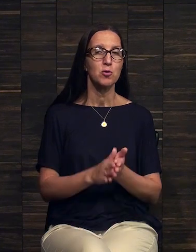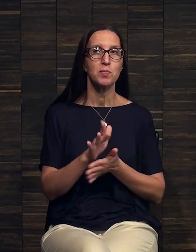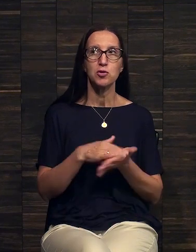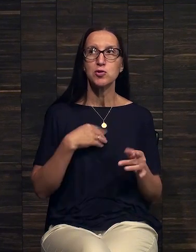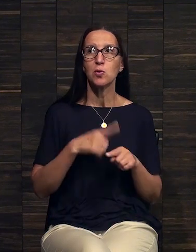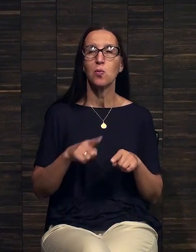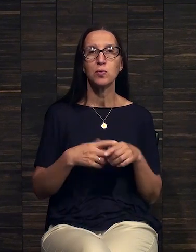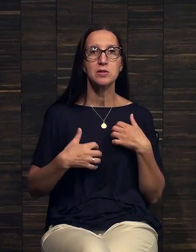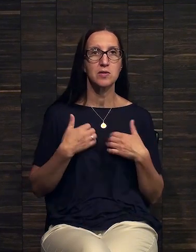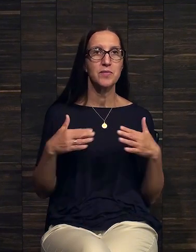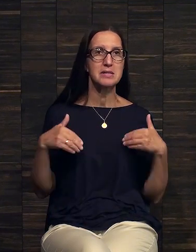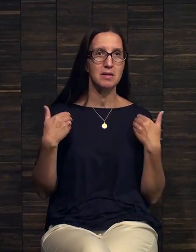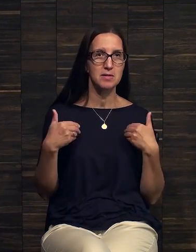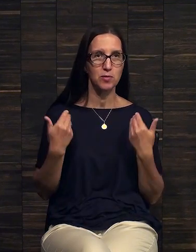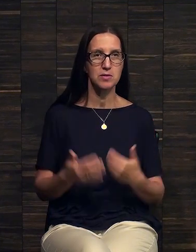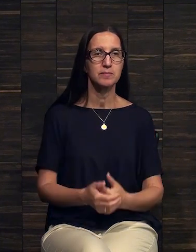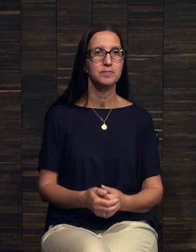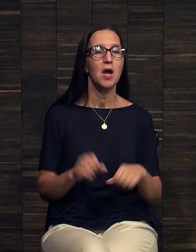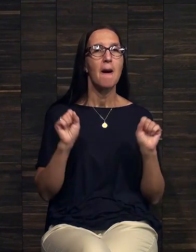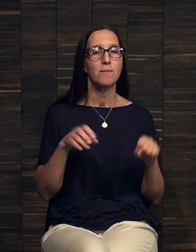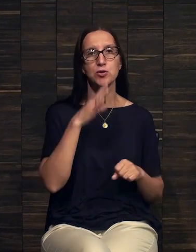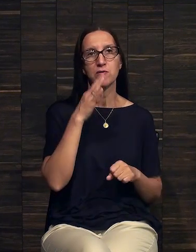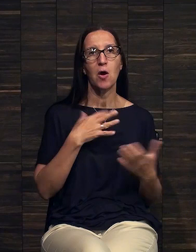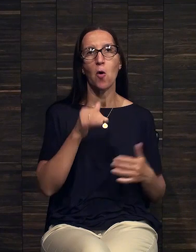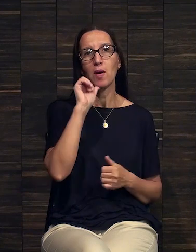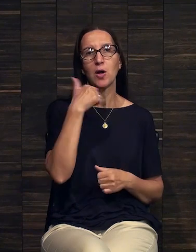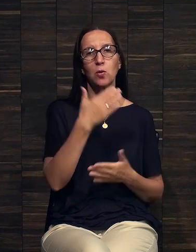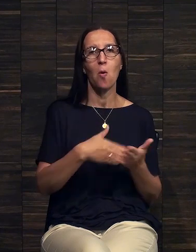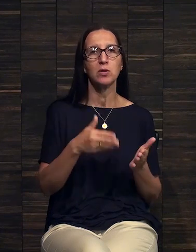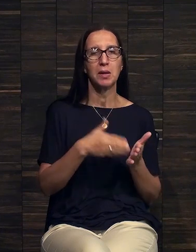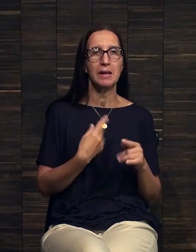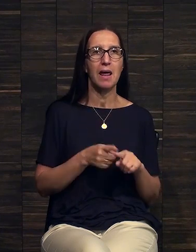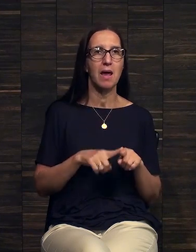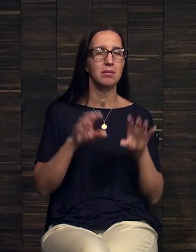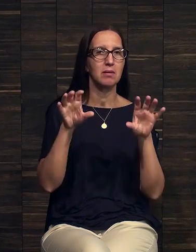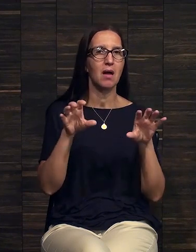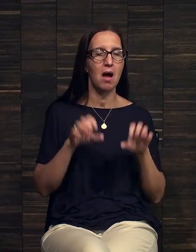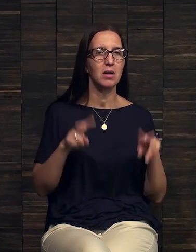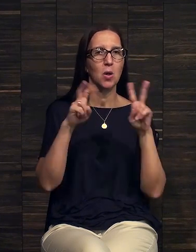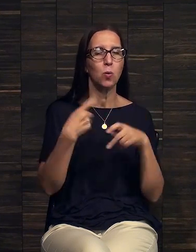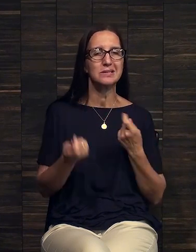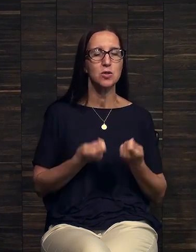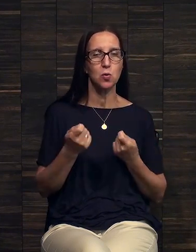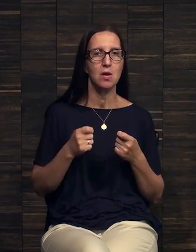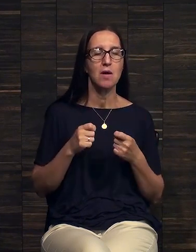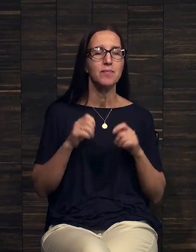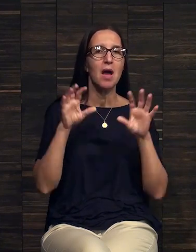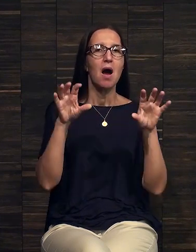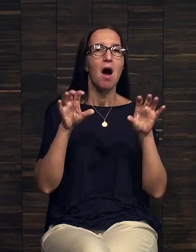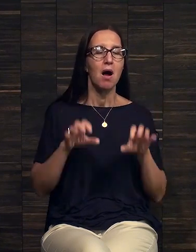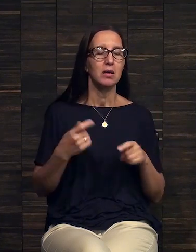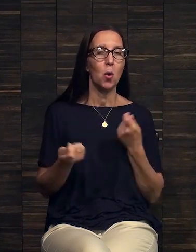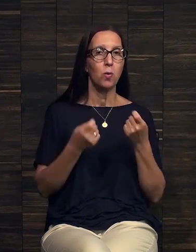I want to apologize for being very fast. In which year this